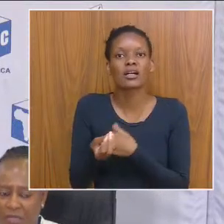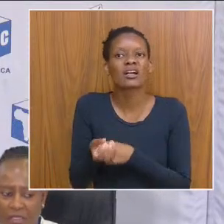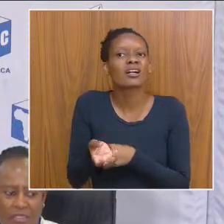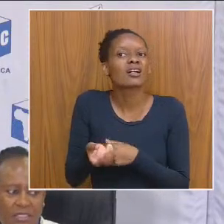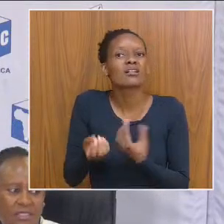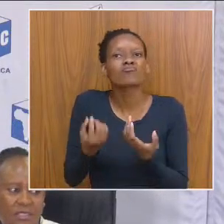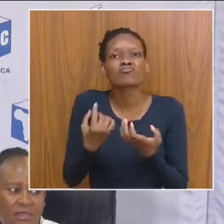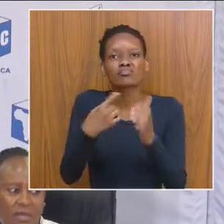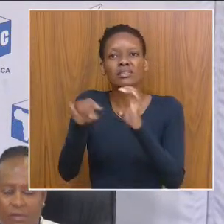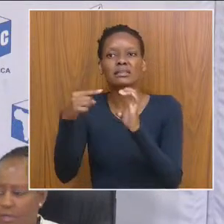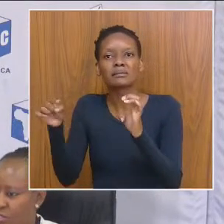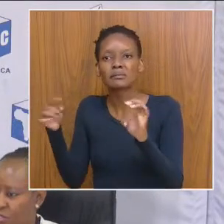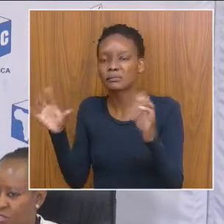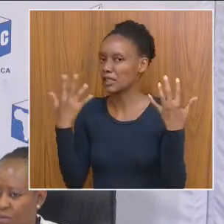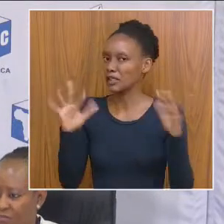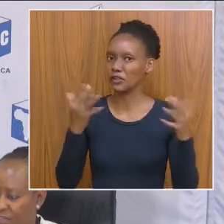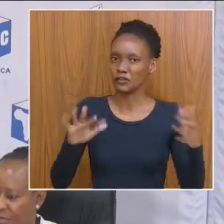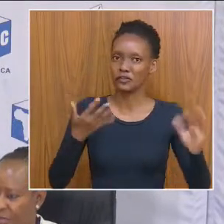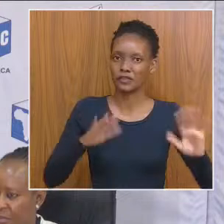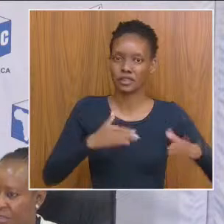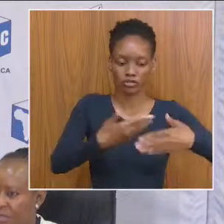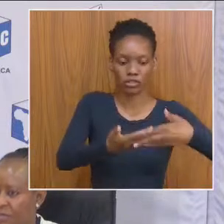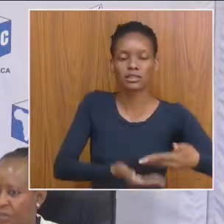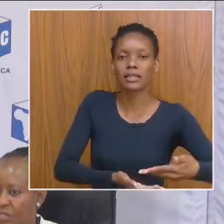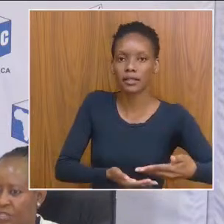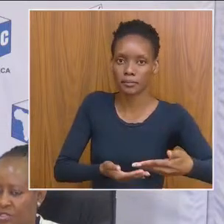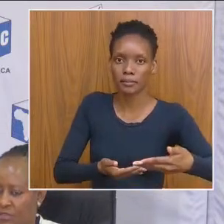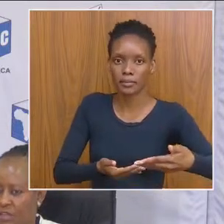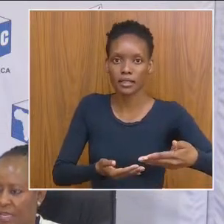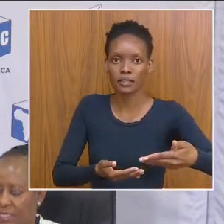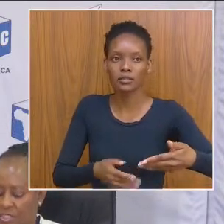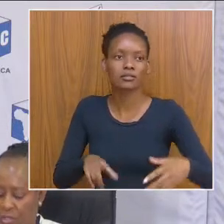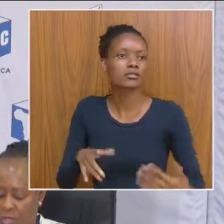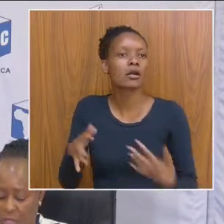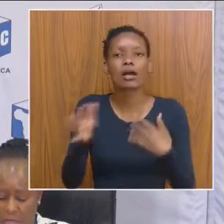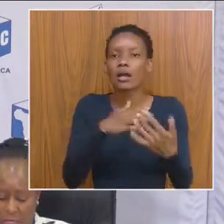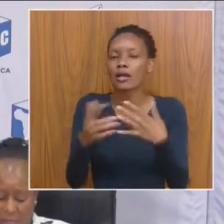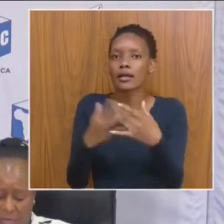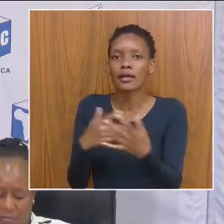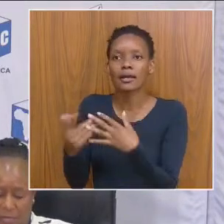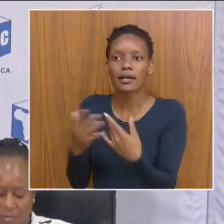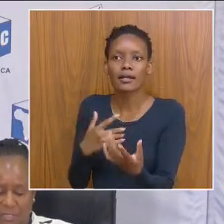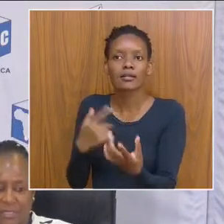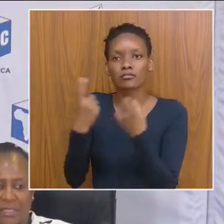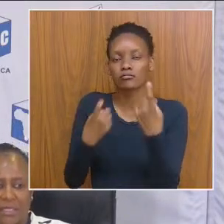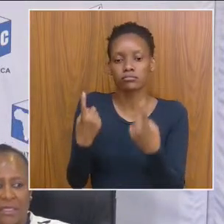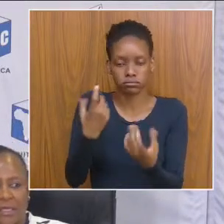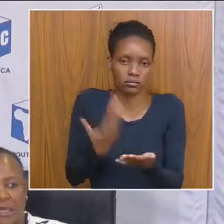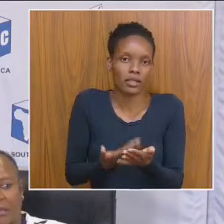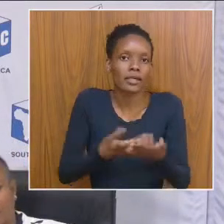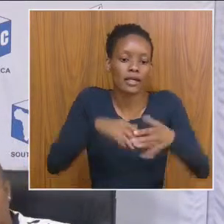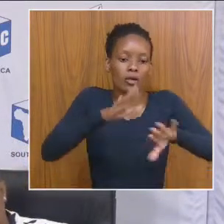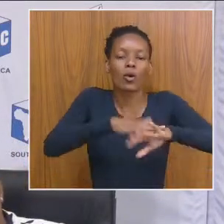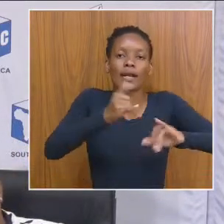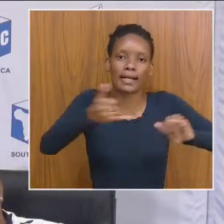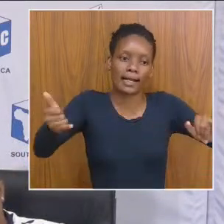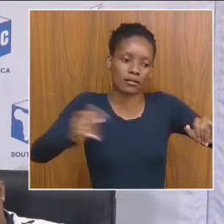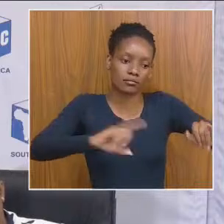well as your emails, but we continue to be available for any issues of clarity on our online platforms.